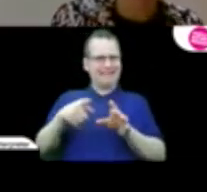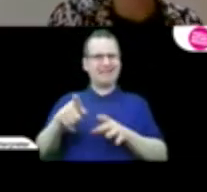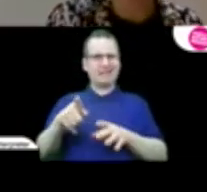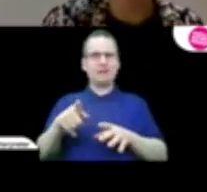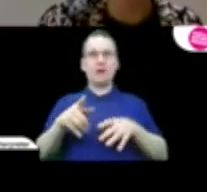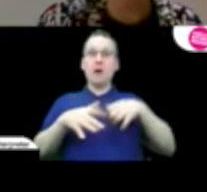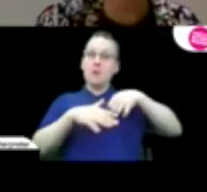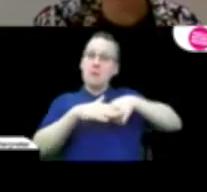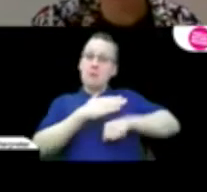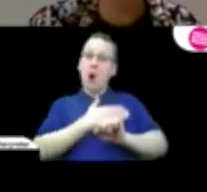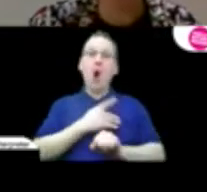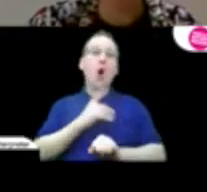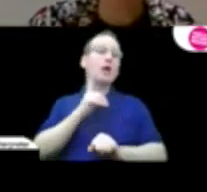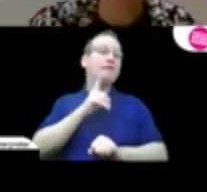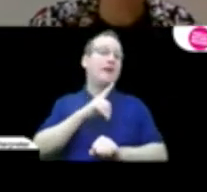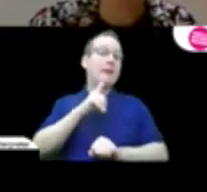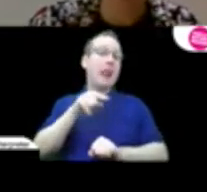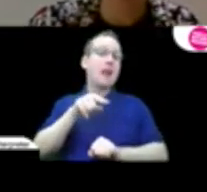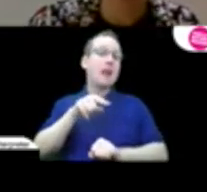birth, but lived as a man.